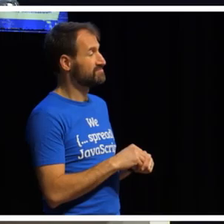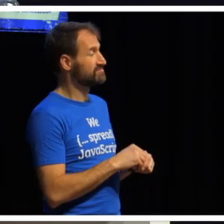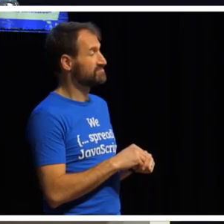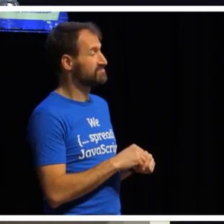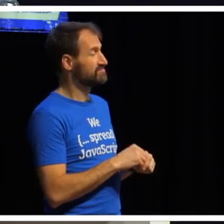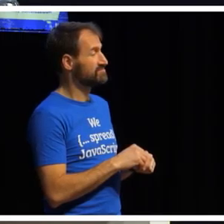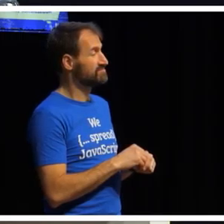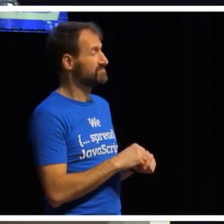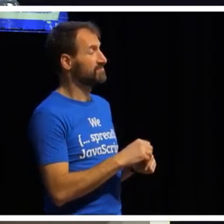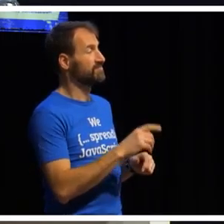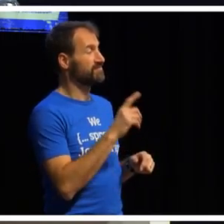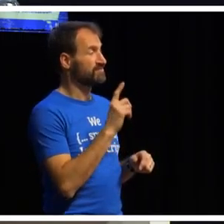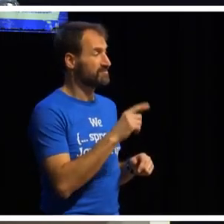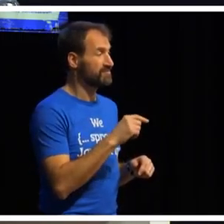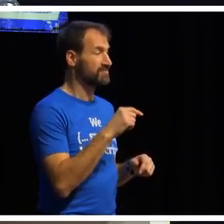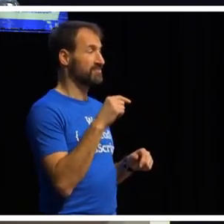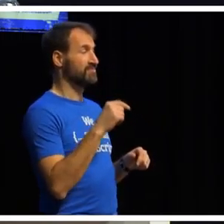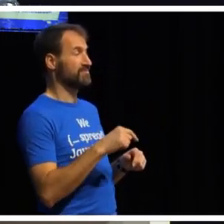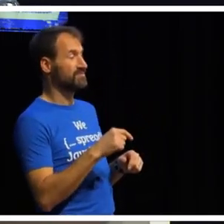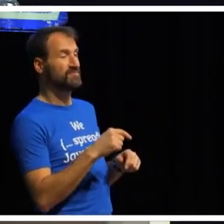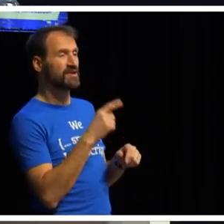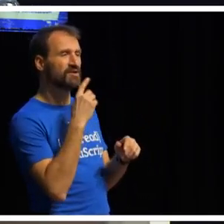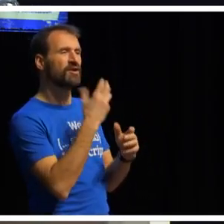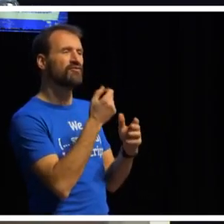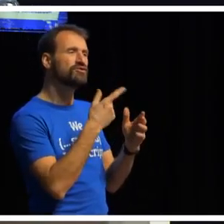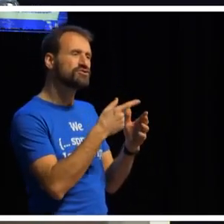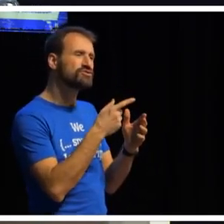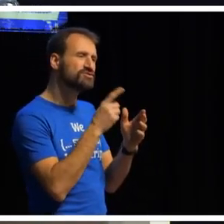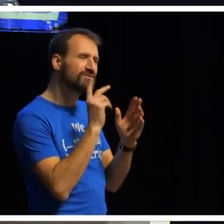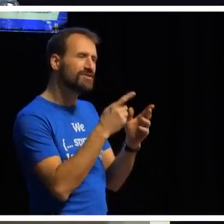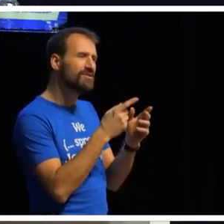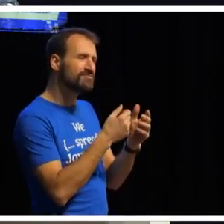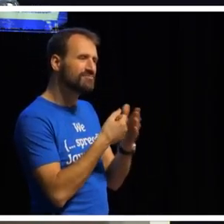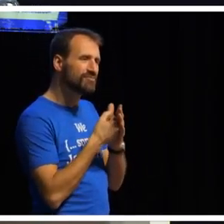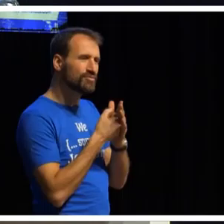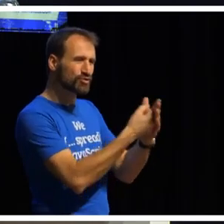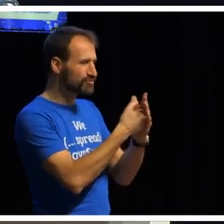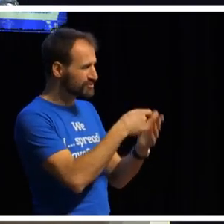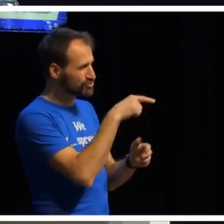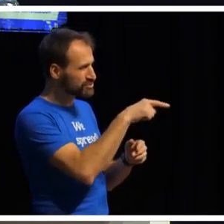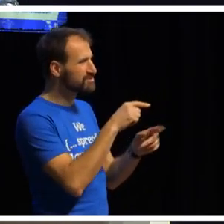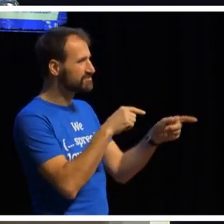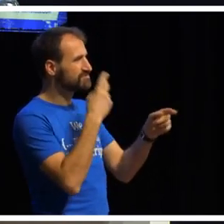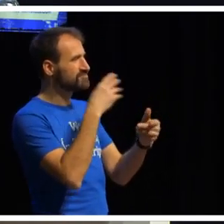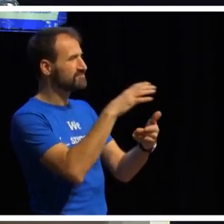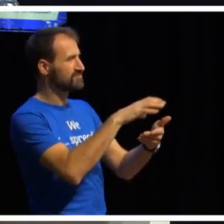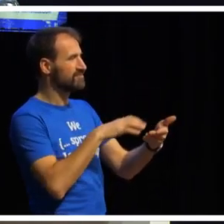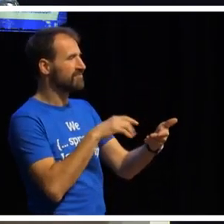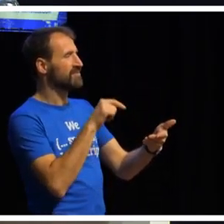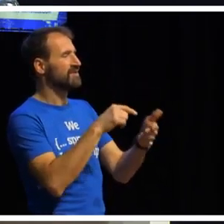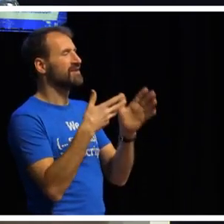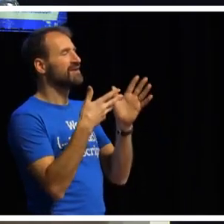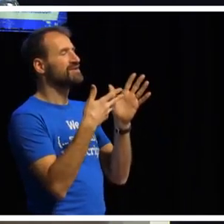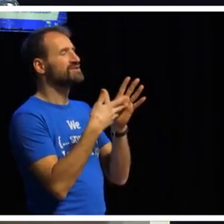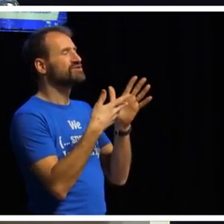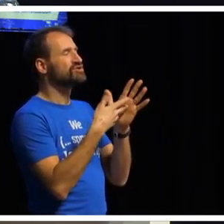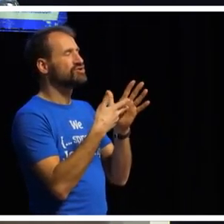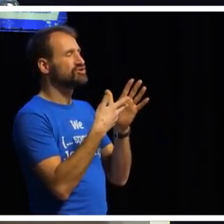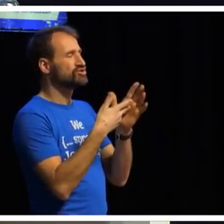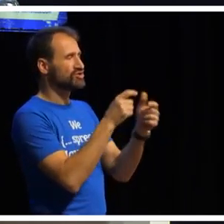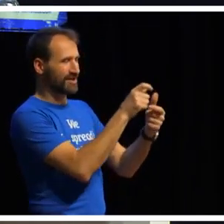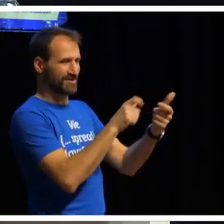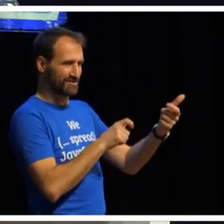So just to force this, I actually have an app that will let me kind of force it to check, force